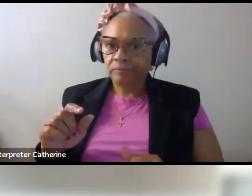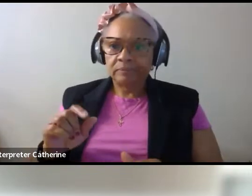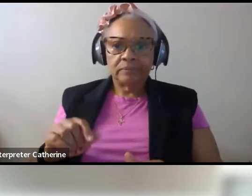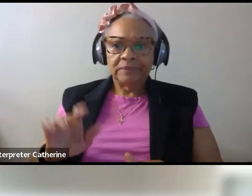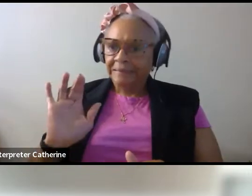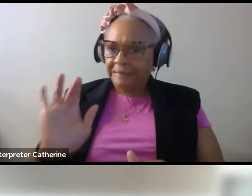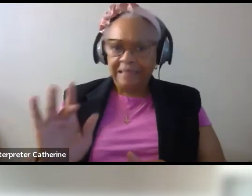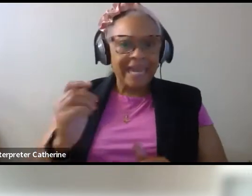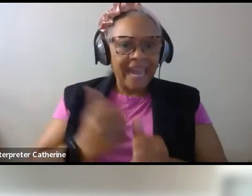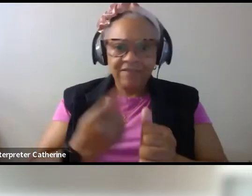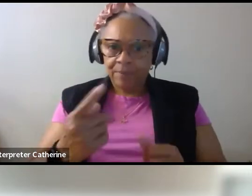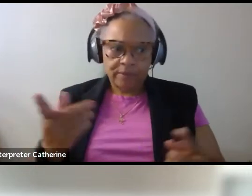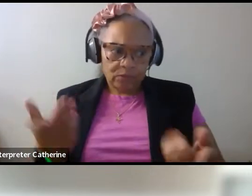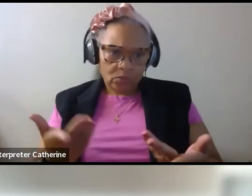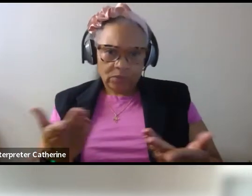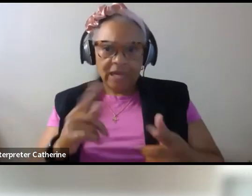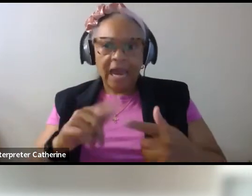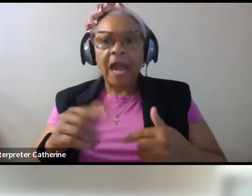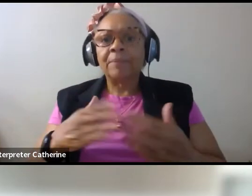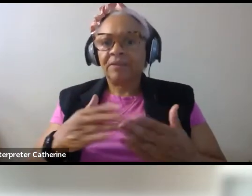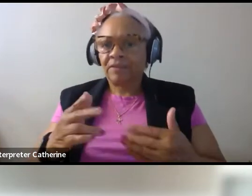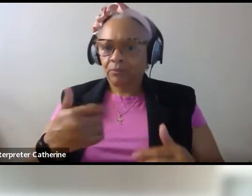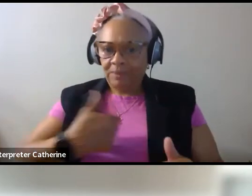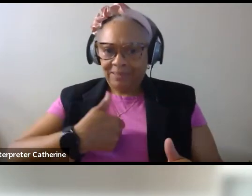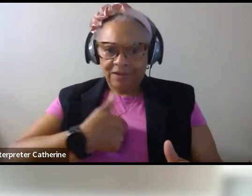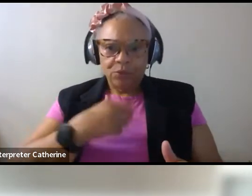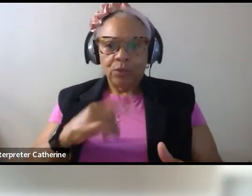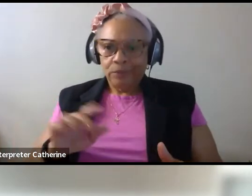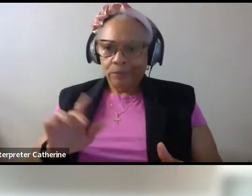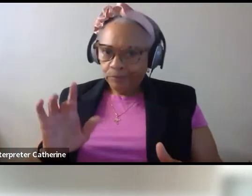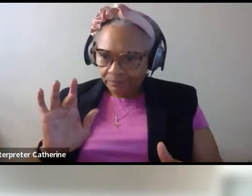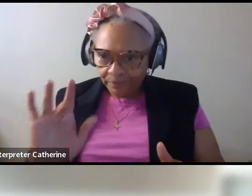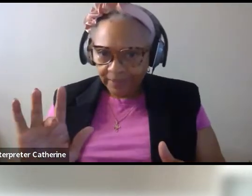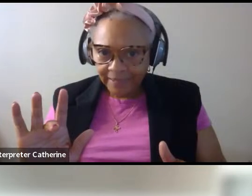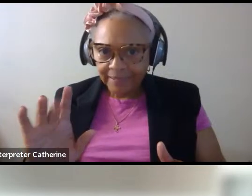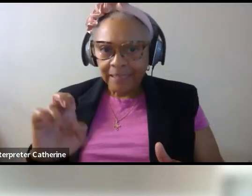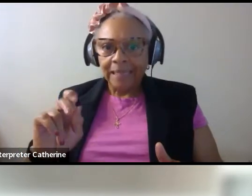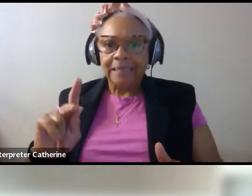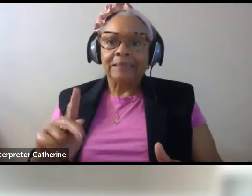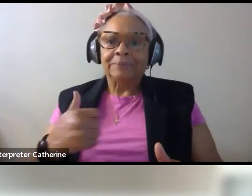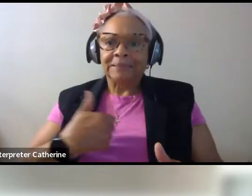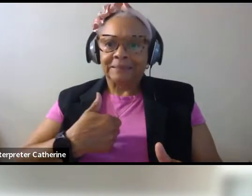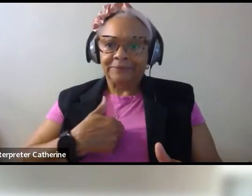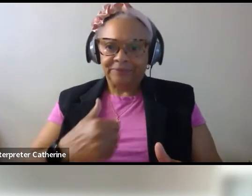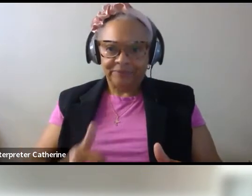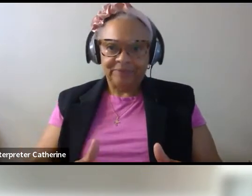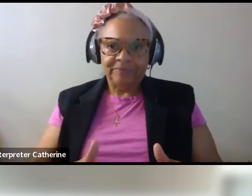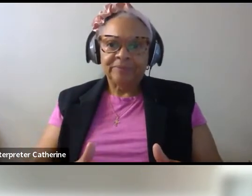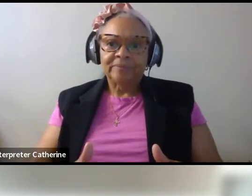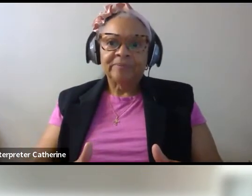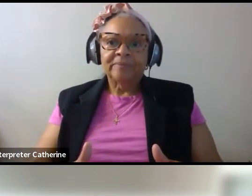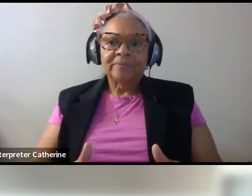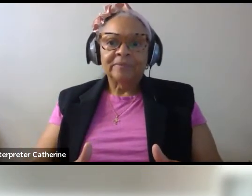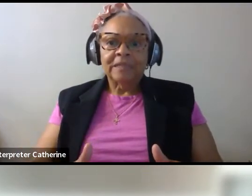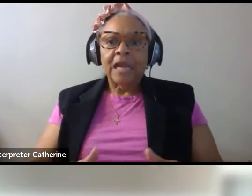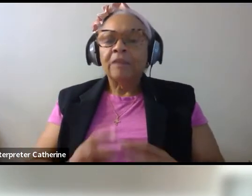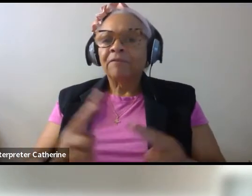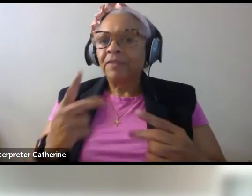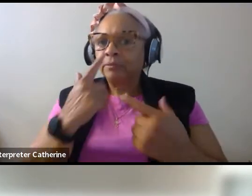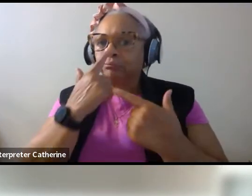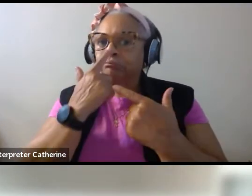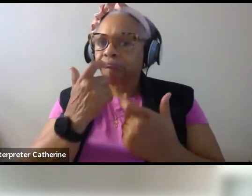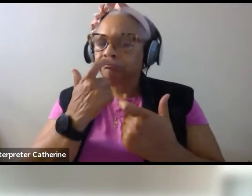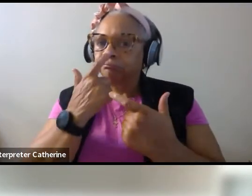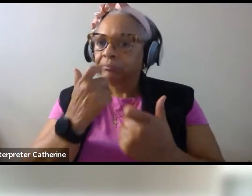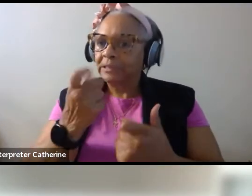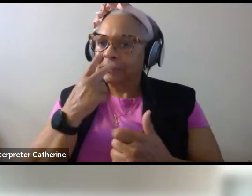every single person, I am even going to do same. And I am very interested in seeing